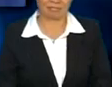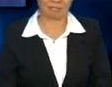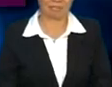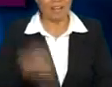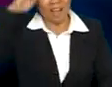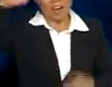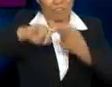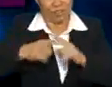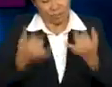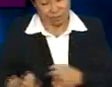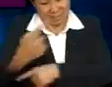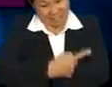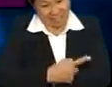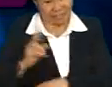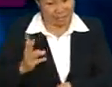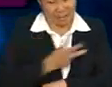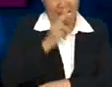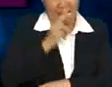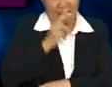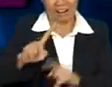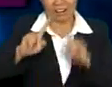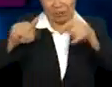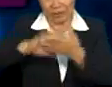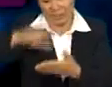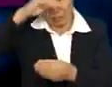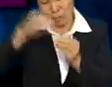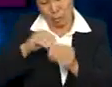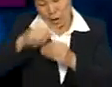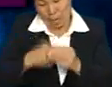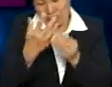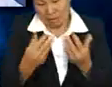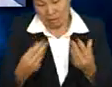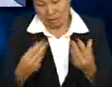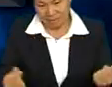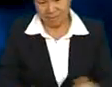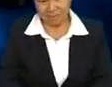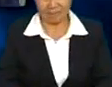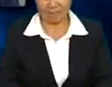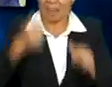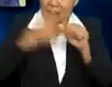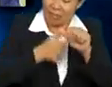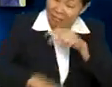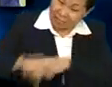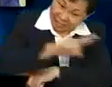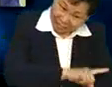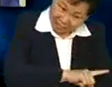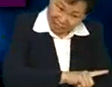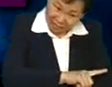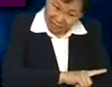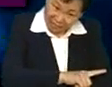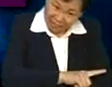Hello friends. Today we are going to learn more about absorption. Every